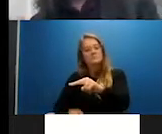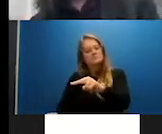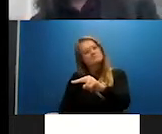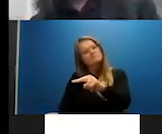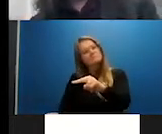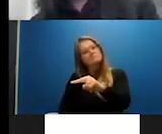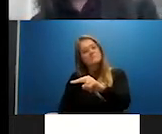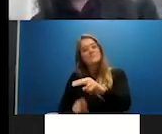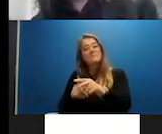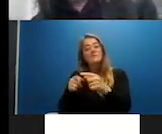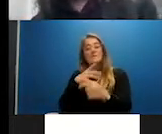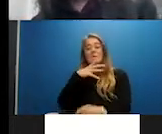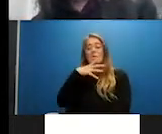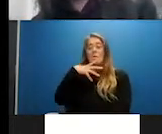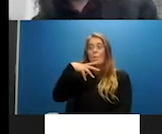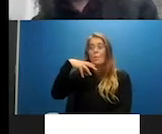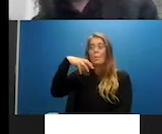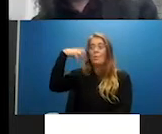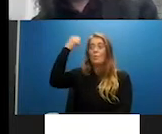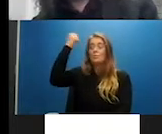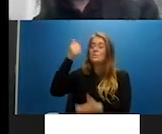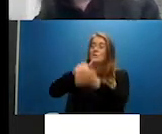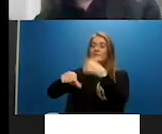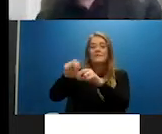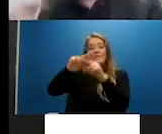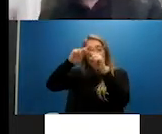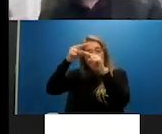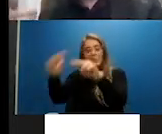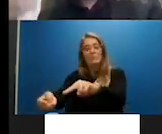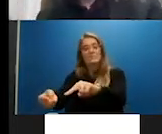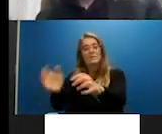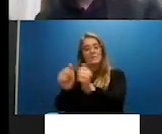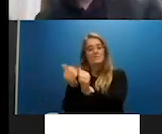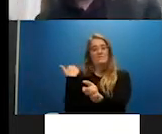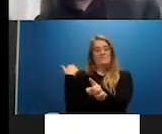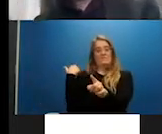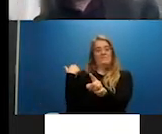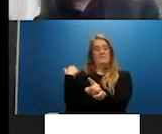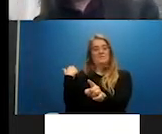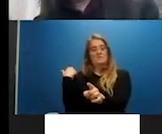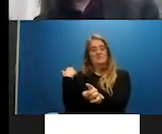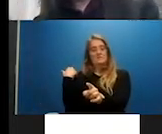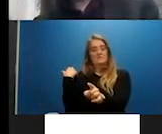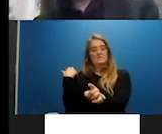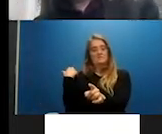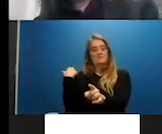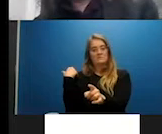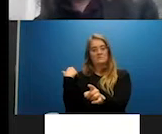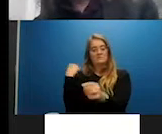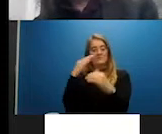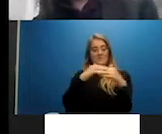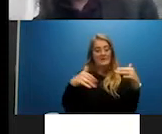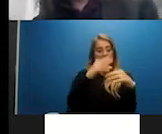an elder became, the less likely suicide would take place, versus the opposite for senior citizens who are